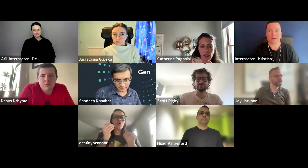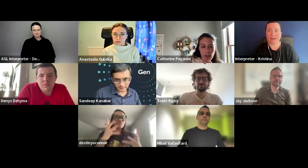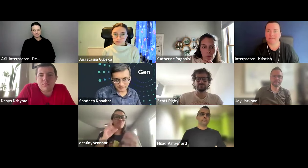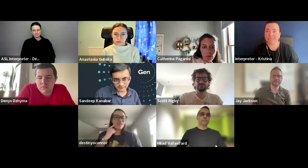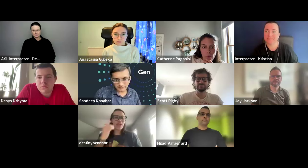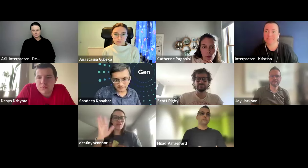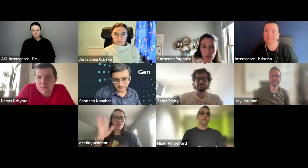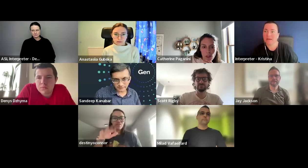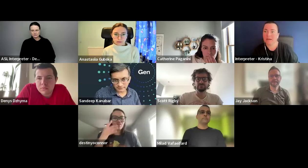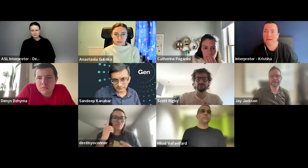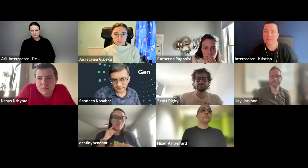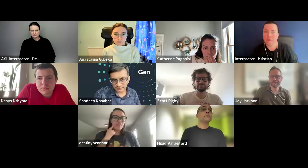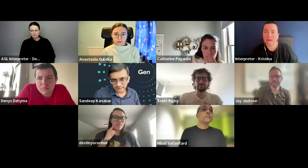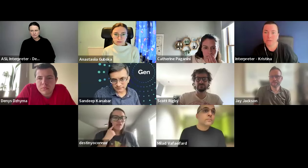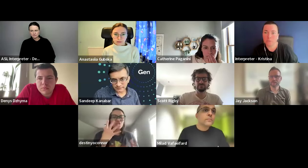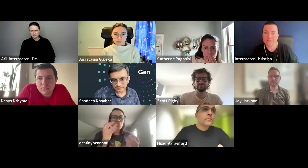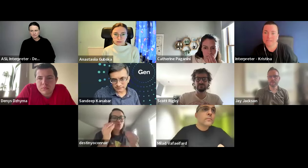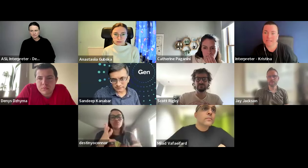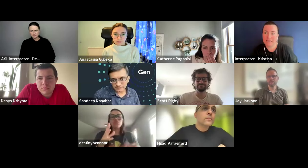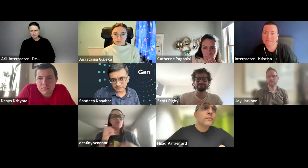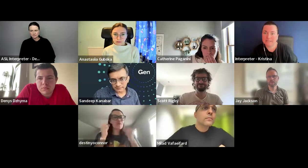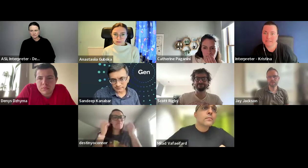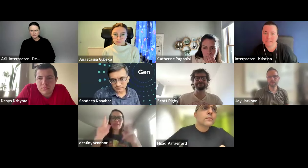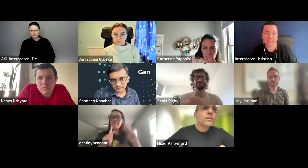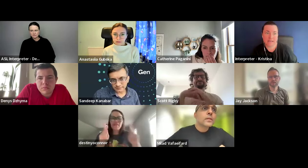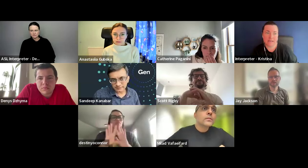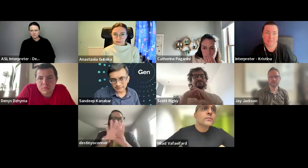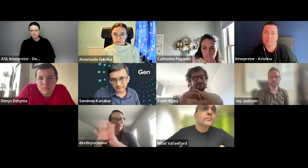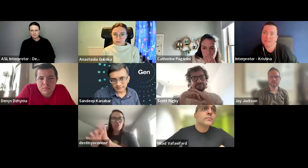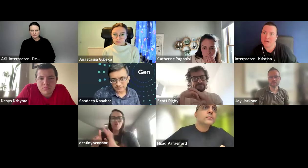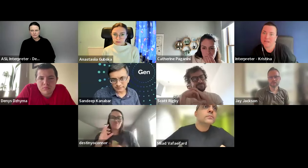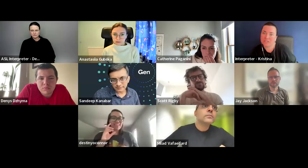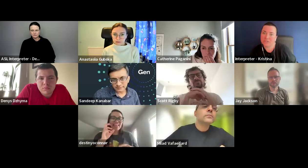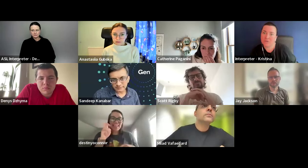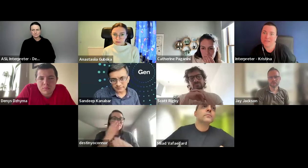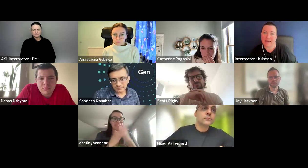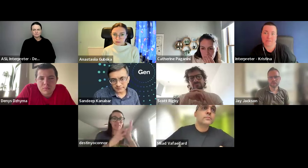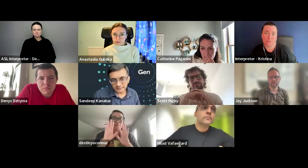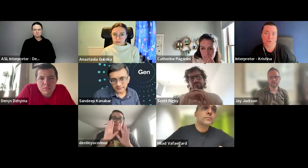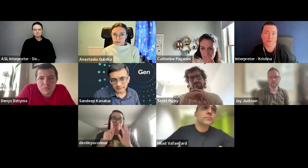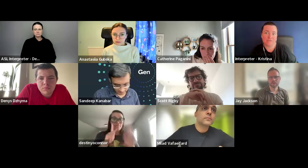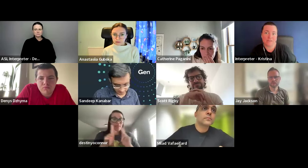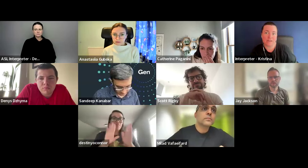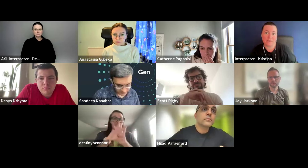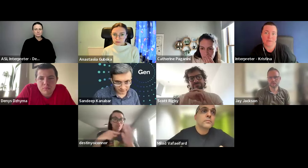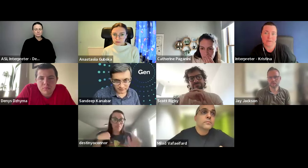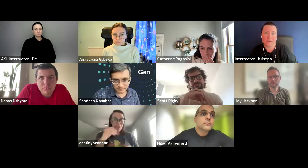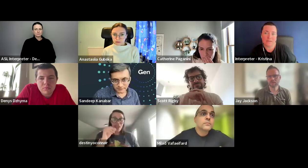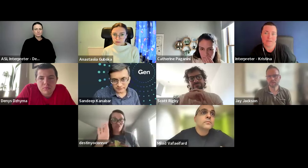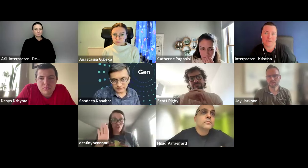That's, and I think right. We have 1 minute to go. Also, I wanted to let Milad let you know that, yeah, you can